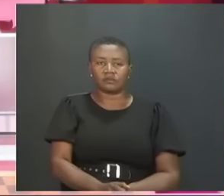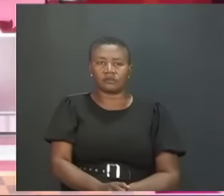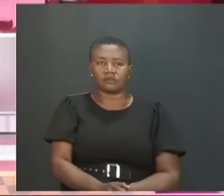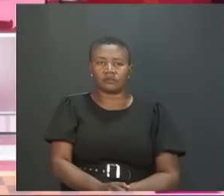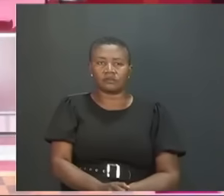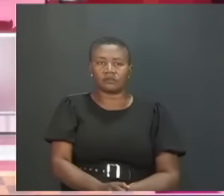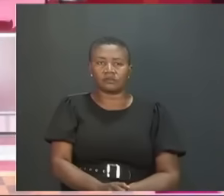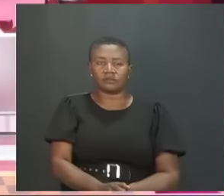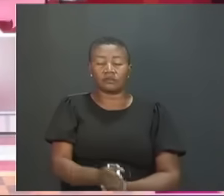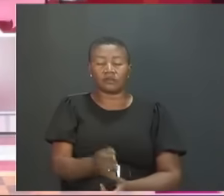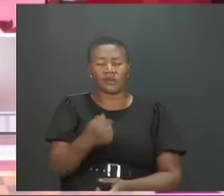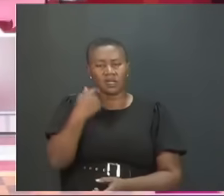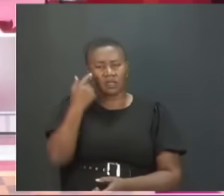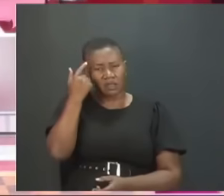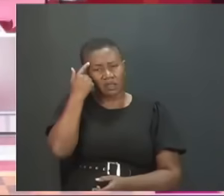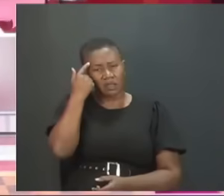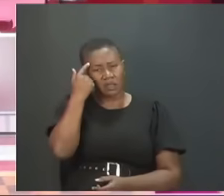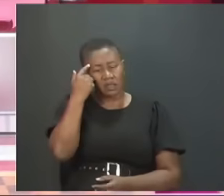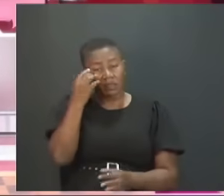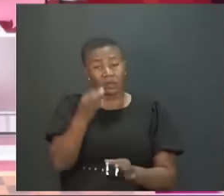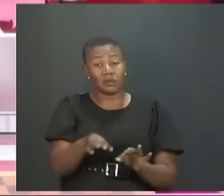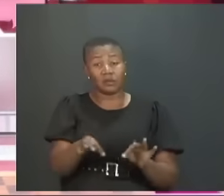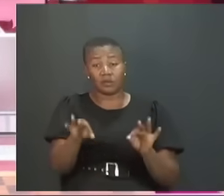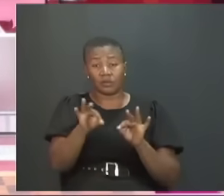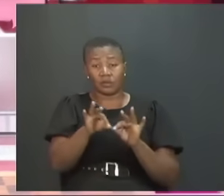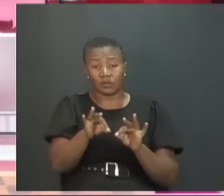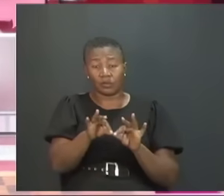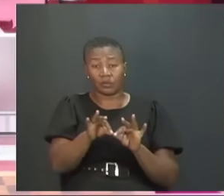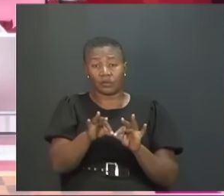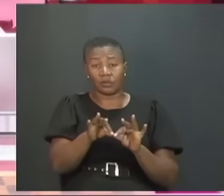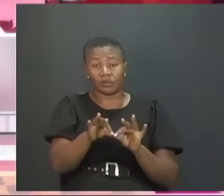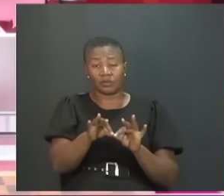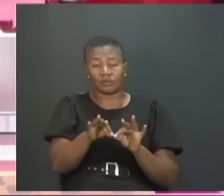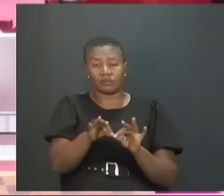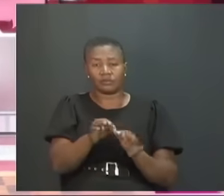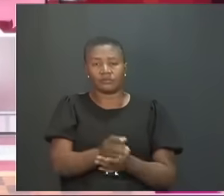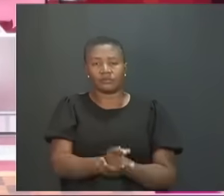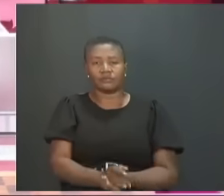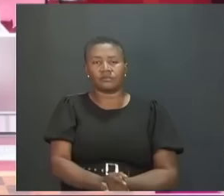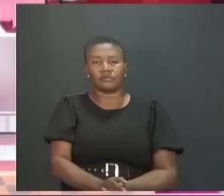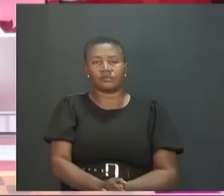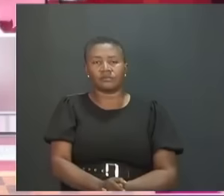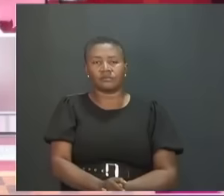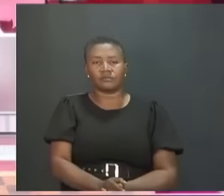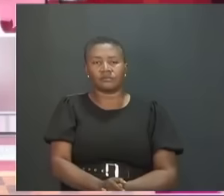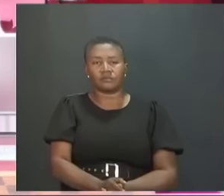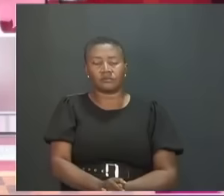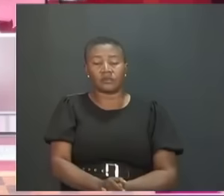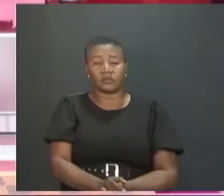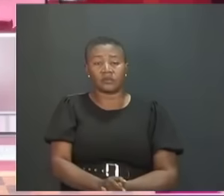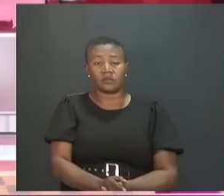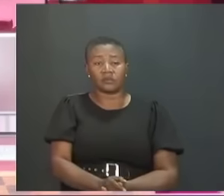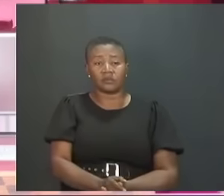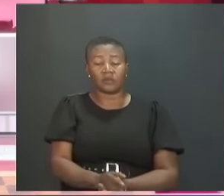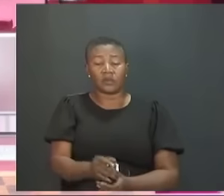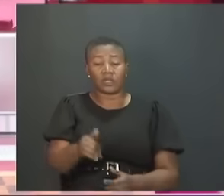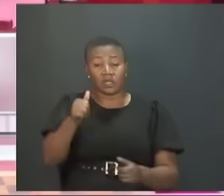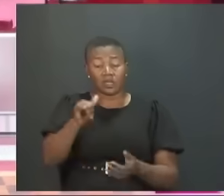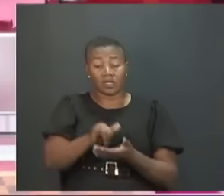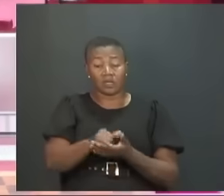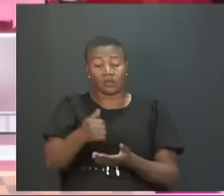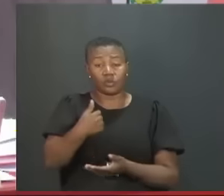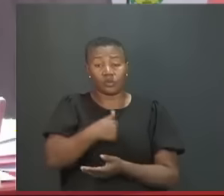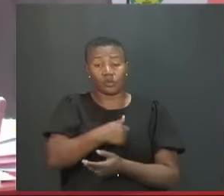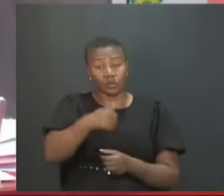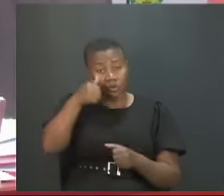I think it is important, first and foremost, that we are reminded at all times that we are